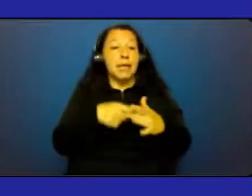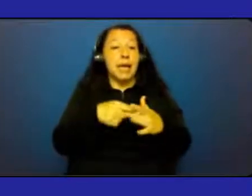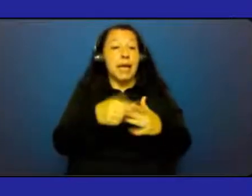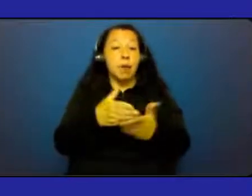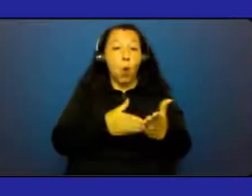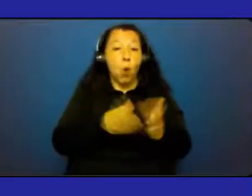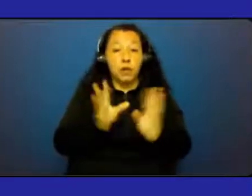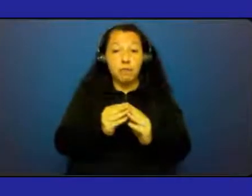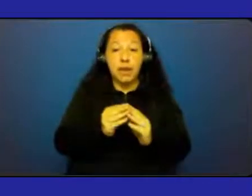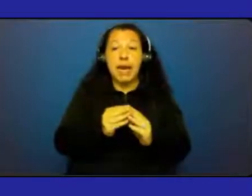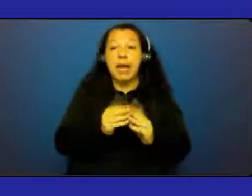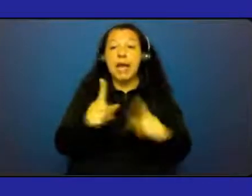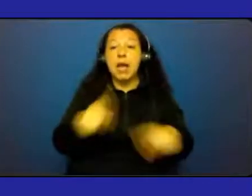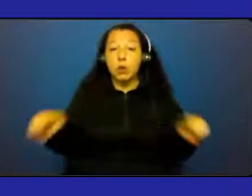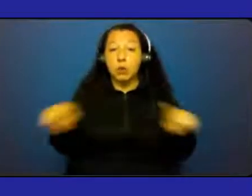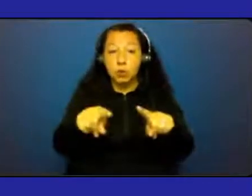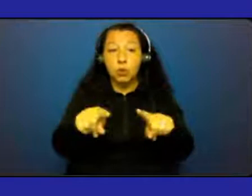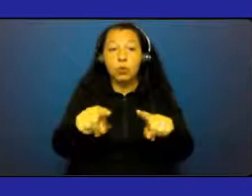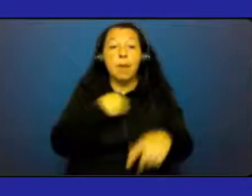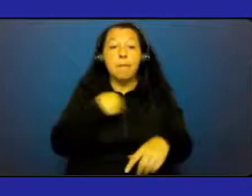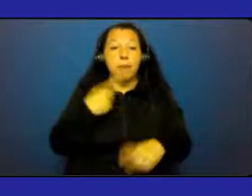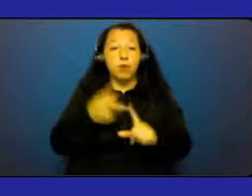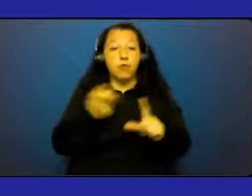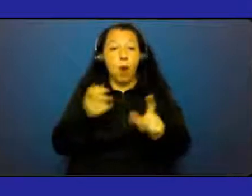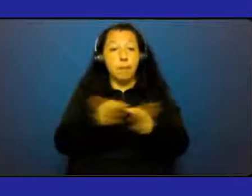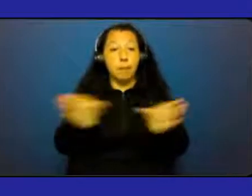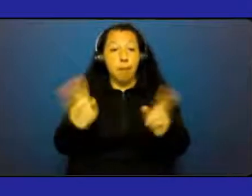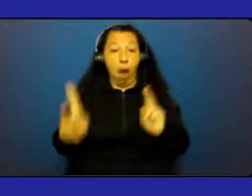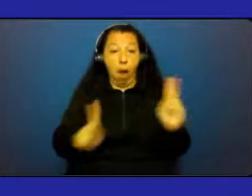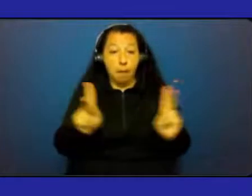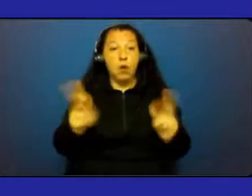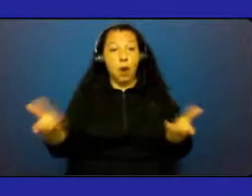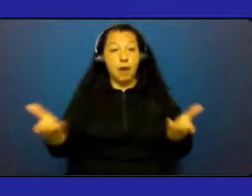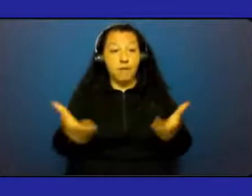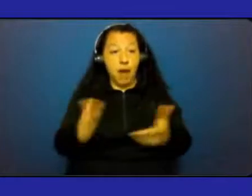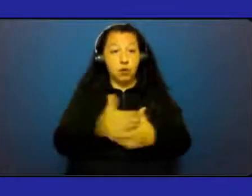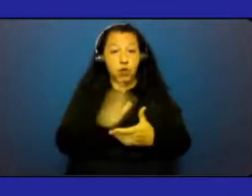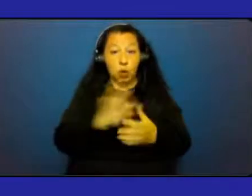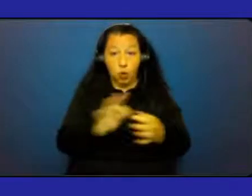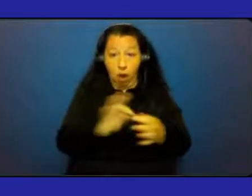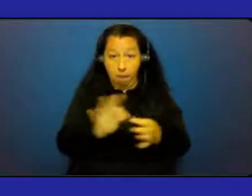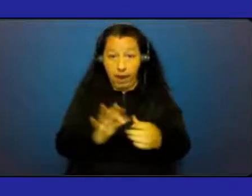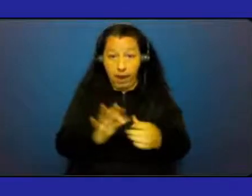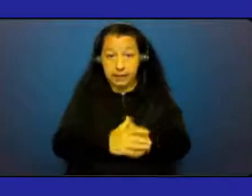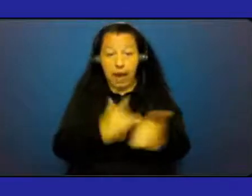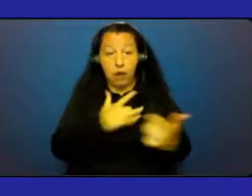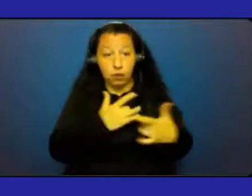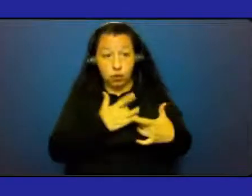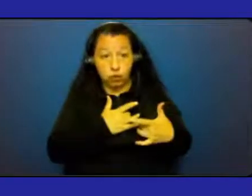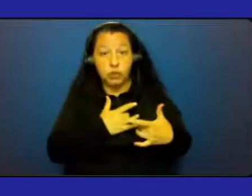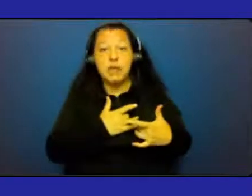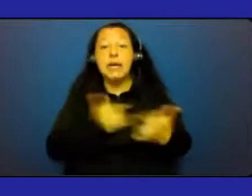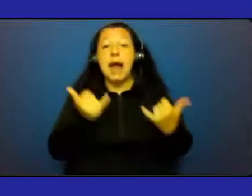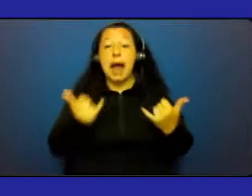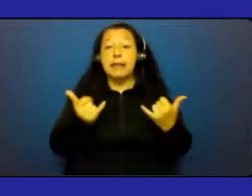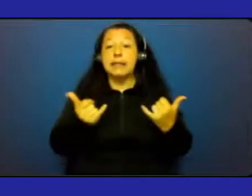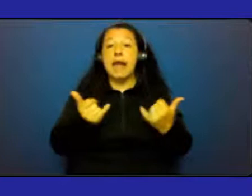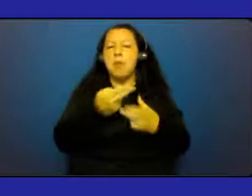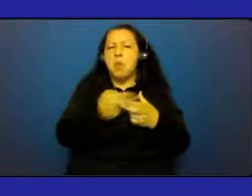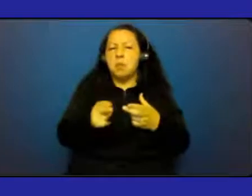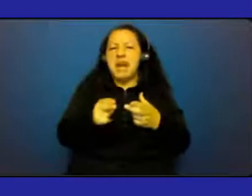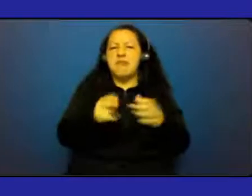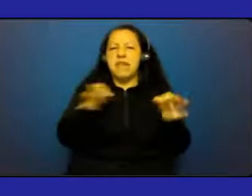concerns about New York City Health and Hospitals. At this time, I will briefly highlight the format and rules for your